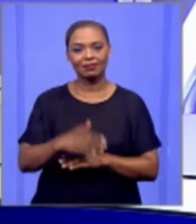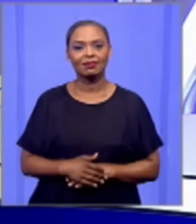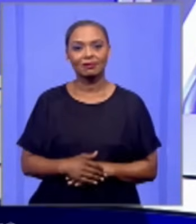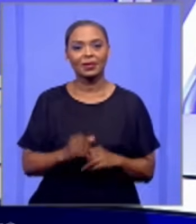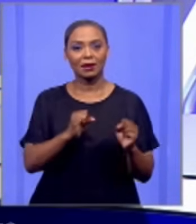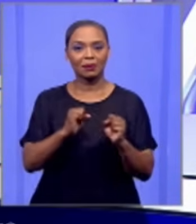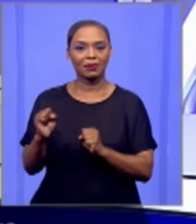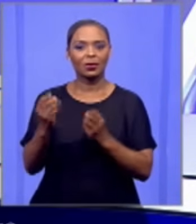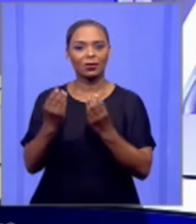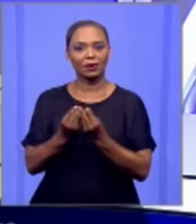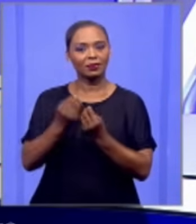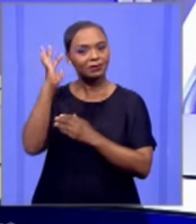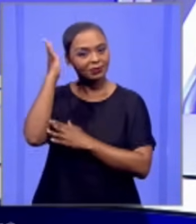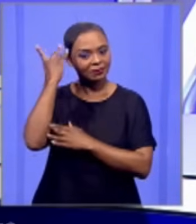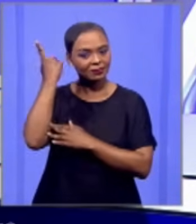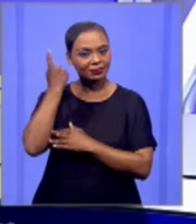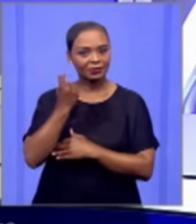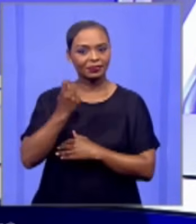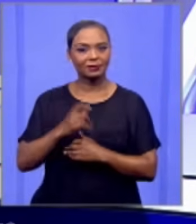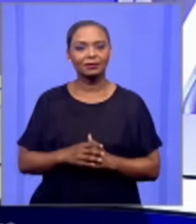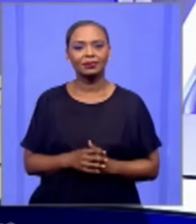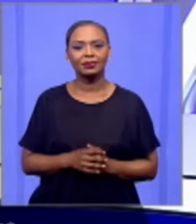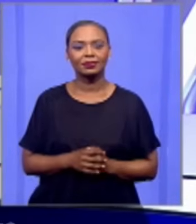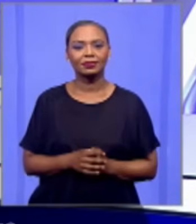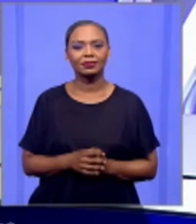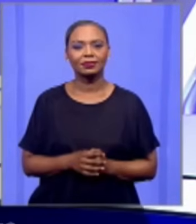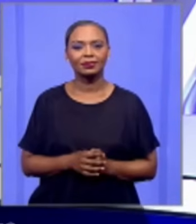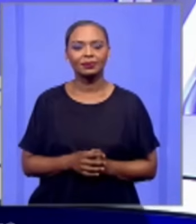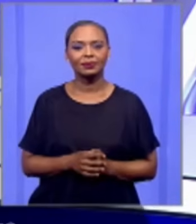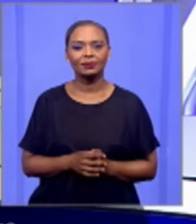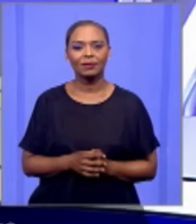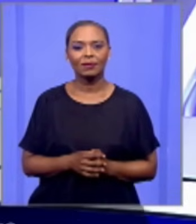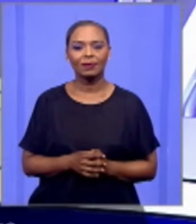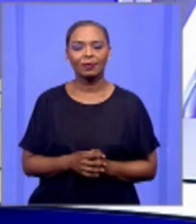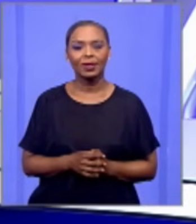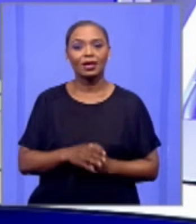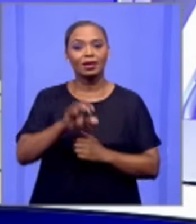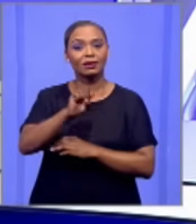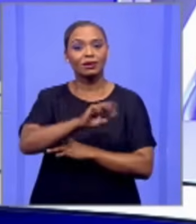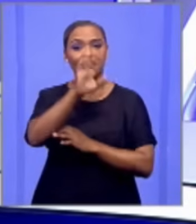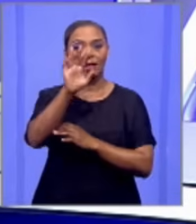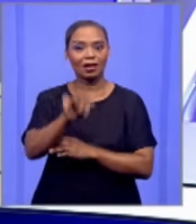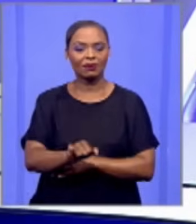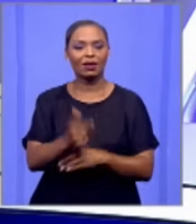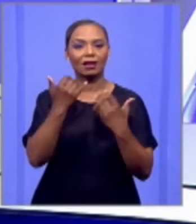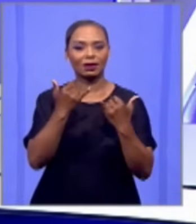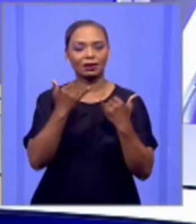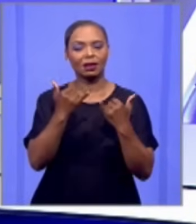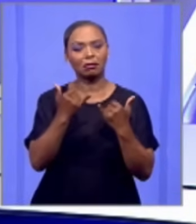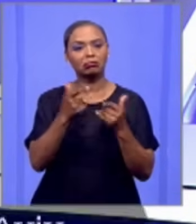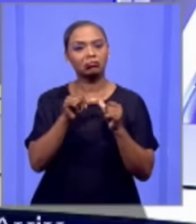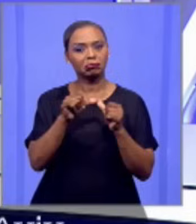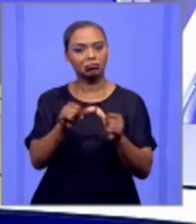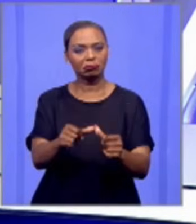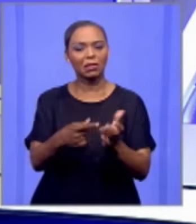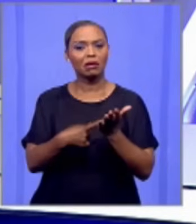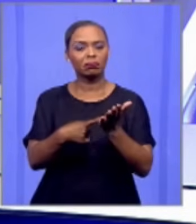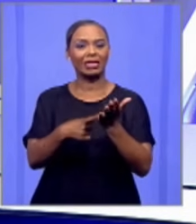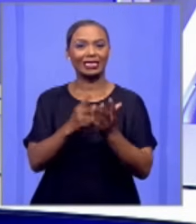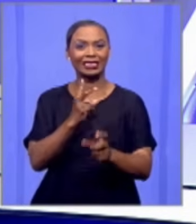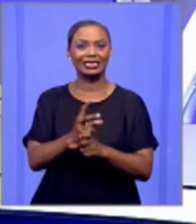ke swere tsela ye le mošomi mmogo Tryphos Ntswelengwe. Afrika Borwa e bonala e tšere magato a